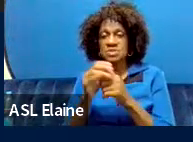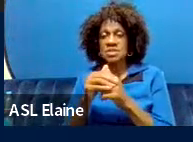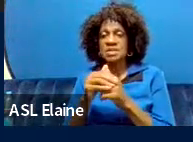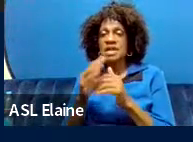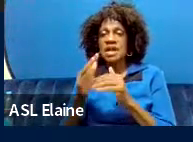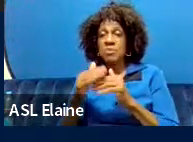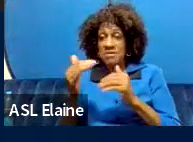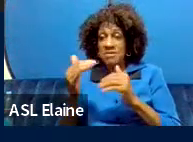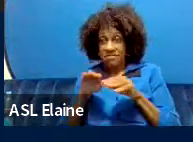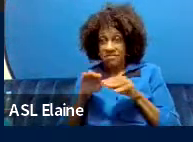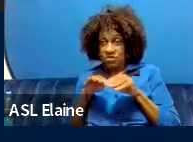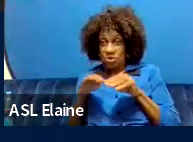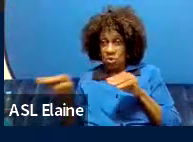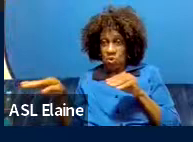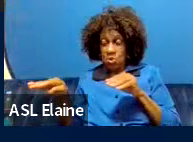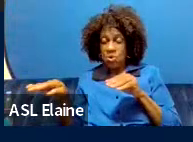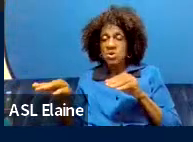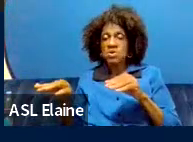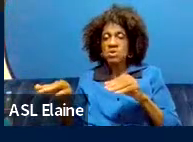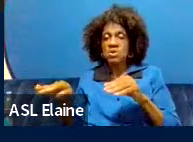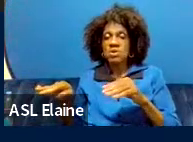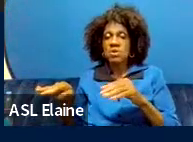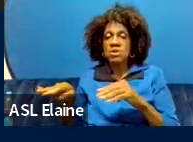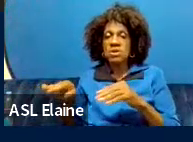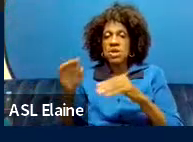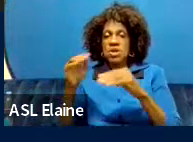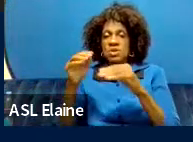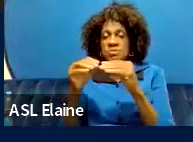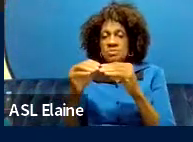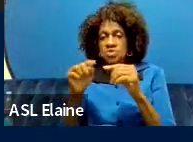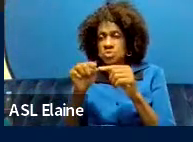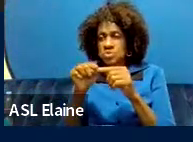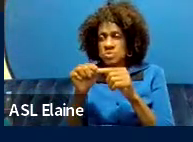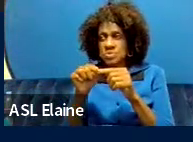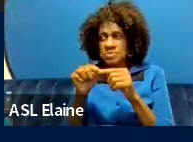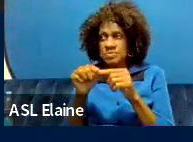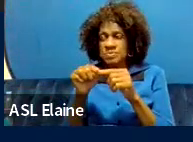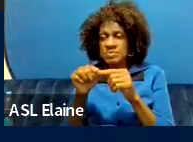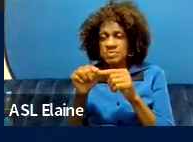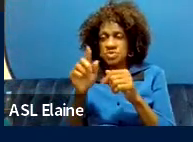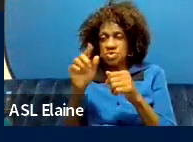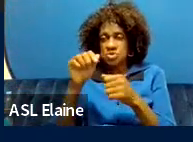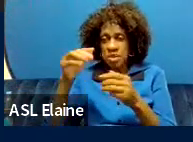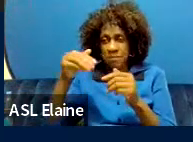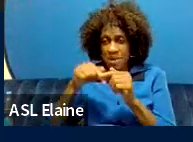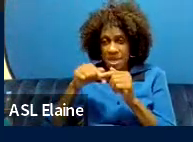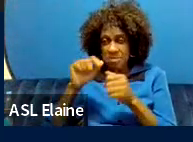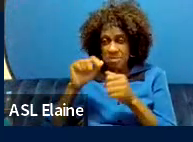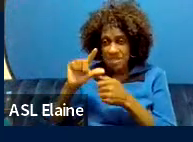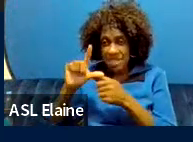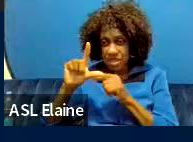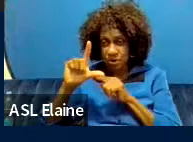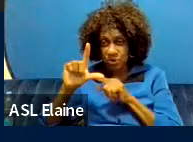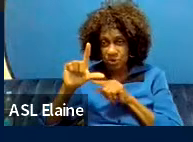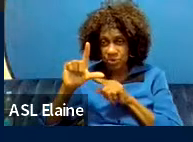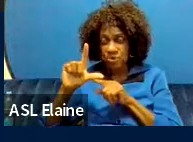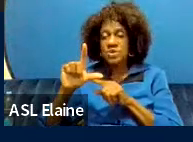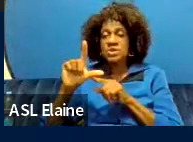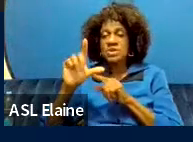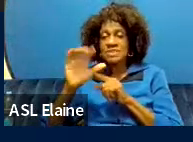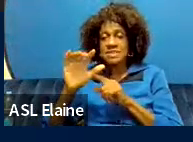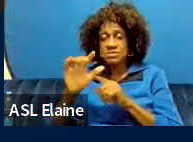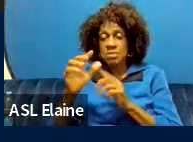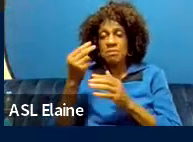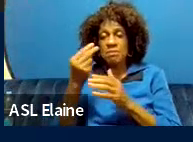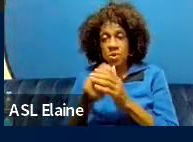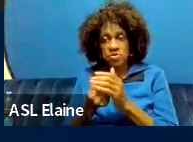finished floor is going to be to the bottom of the characters. And so it's going to be the combination